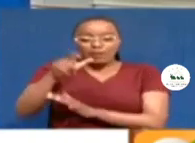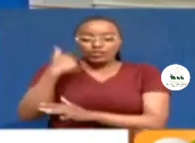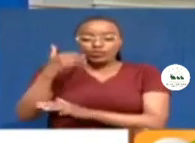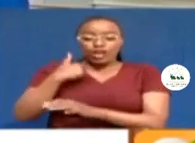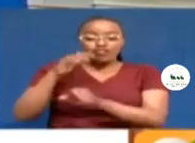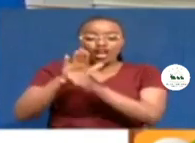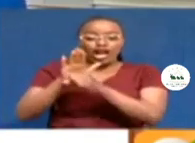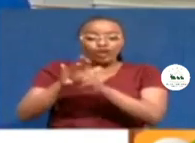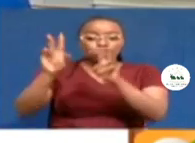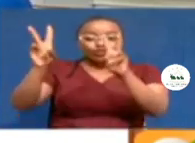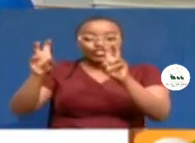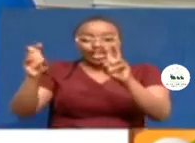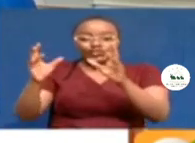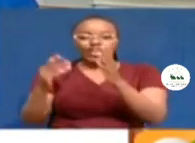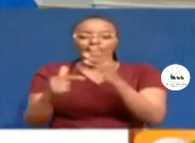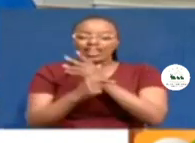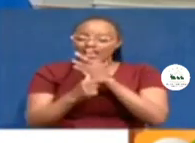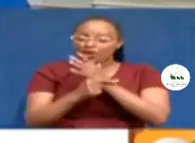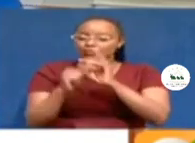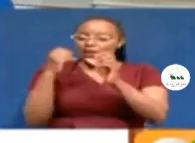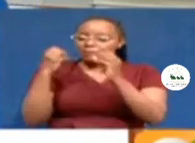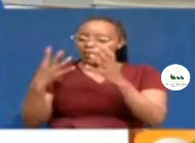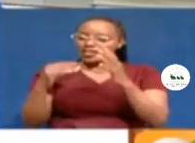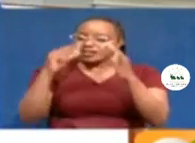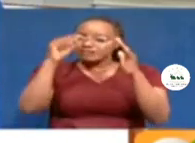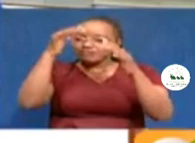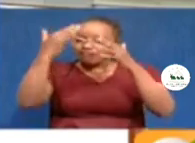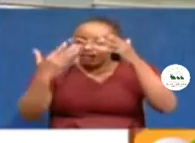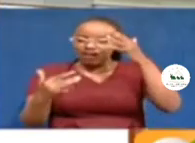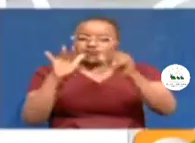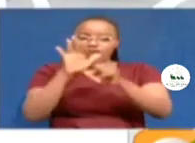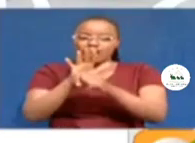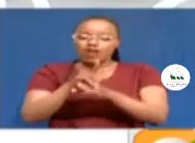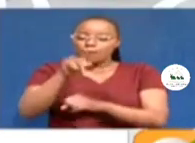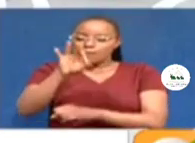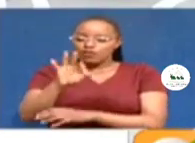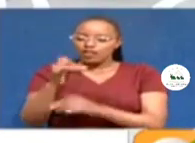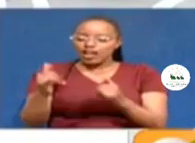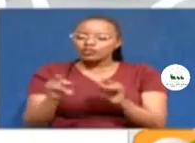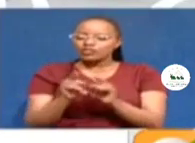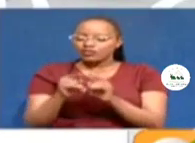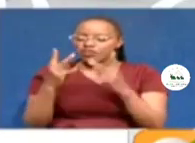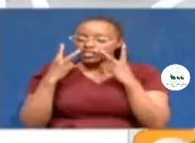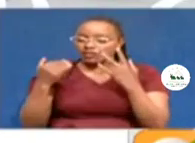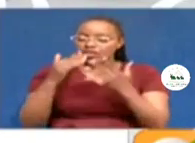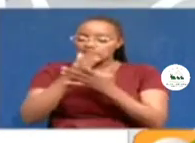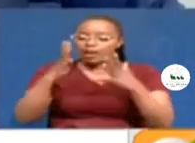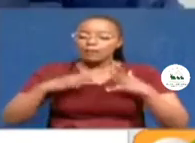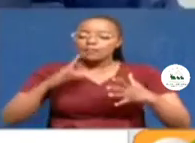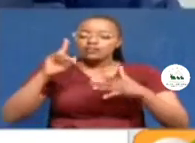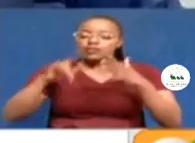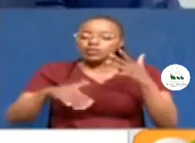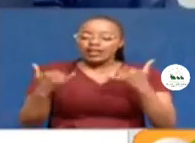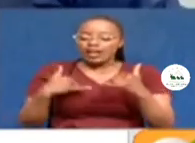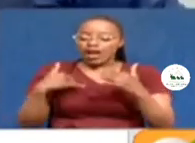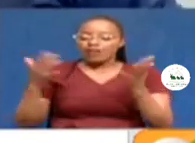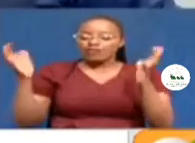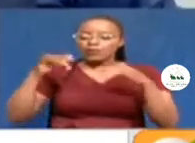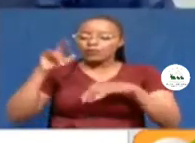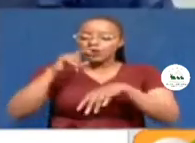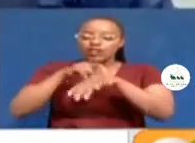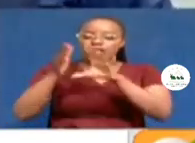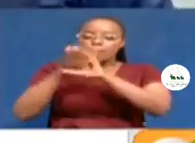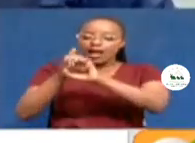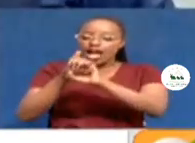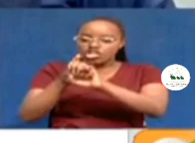title. And you are. You succeeded. Well done. Prof, let's face it. Some people say things started falling apart when the